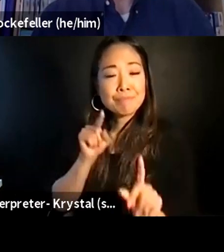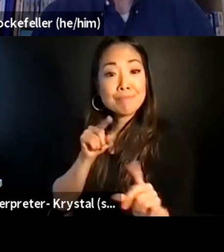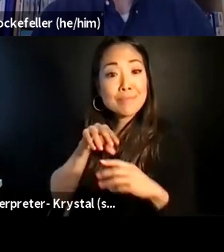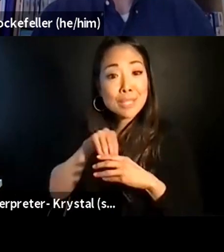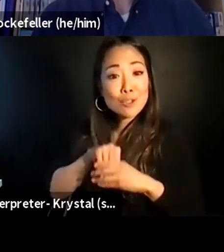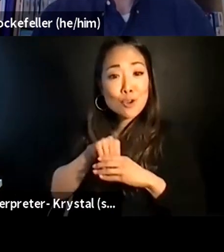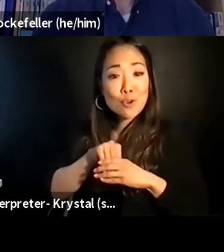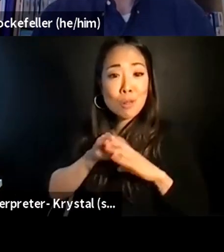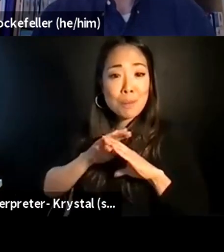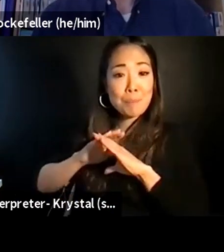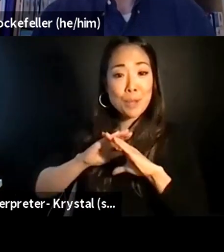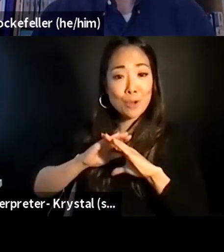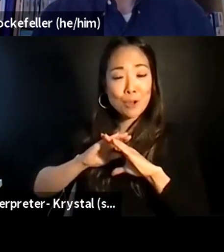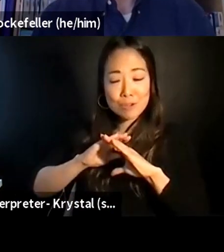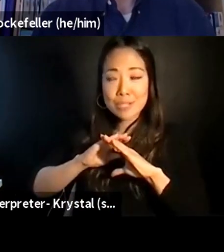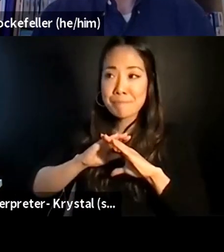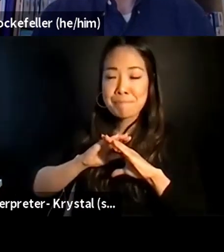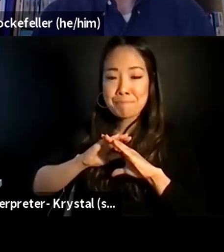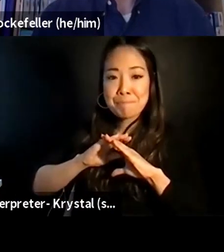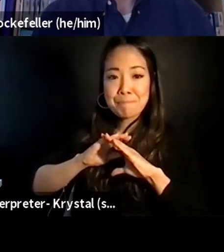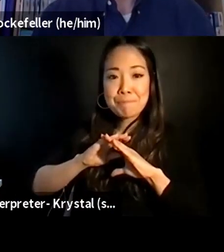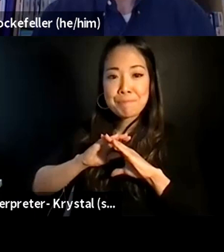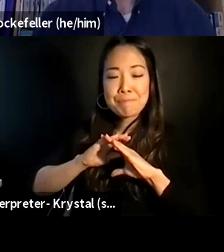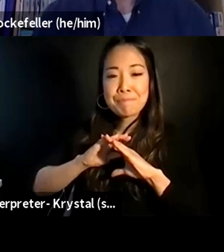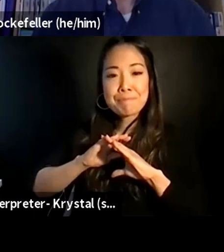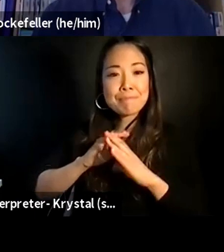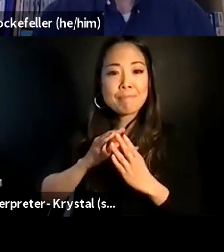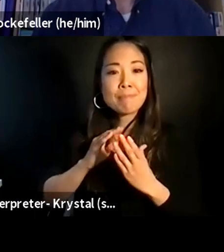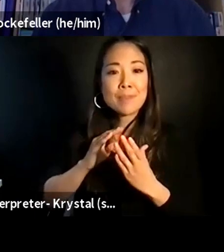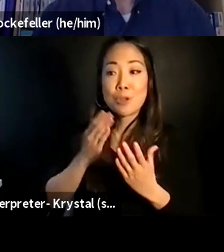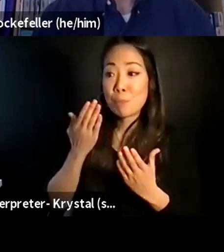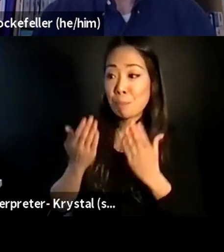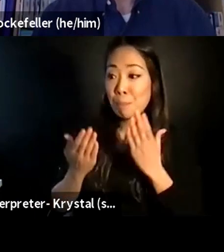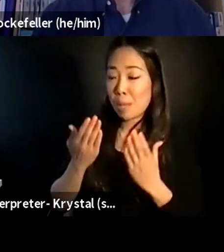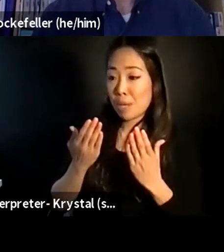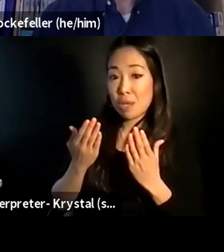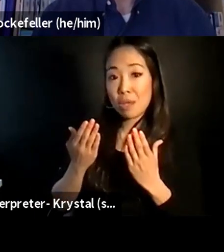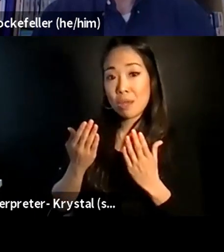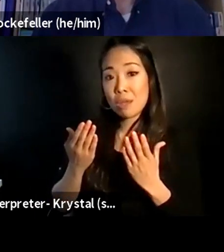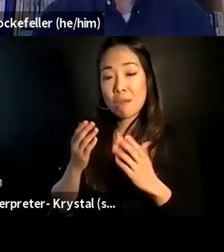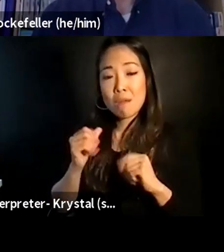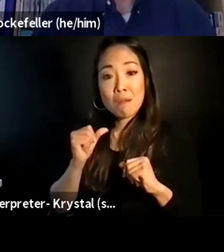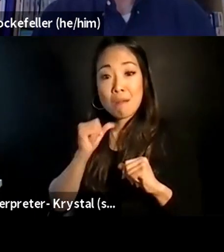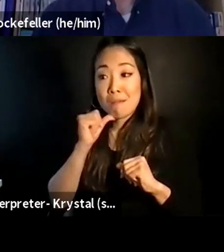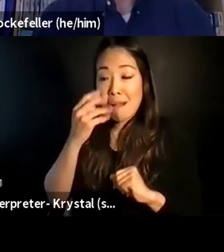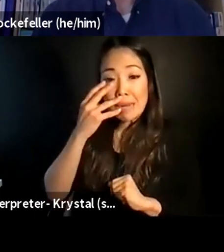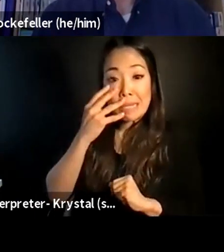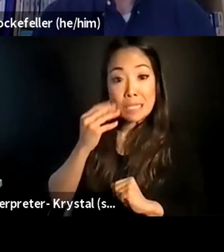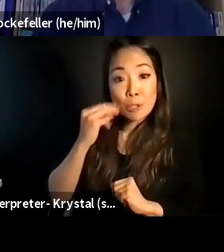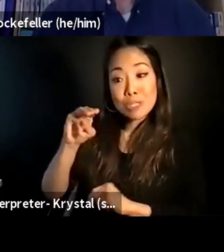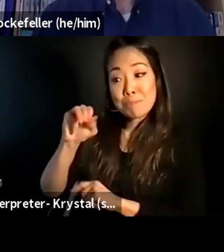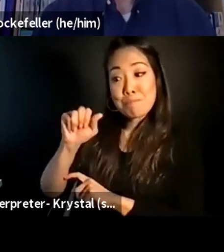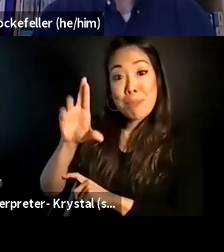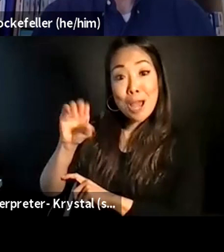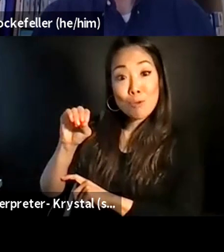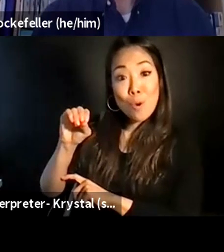barriers. I think a lot about how even if you're not at risk for being the victim of a macroaggression, we're talking about these systemic things. For example,